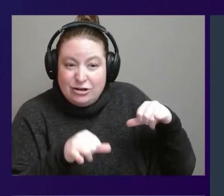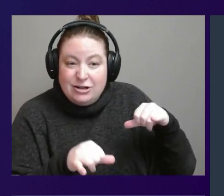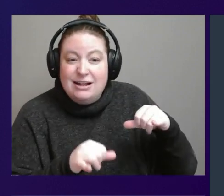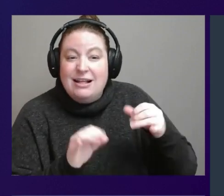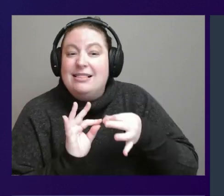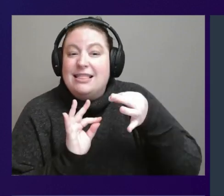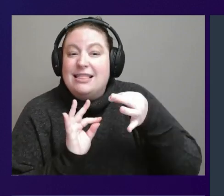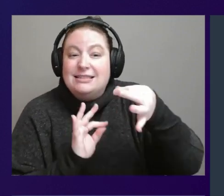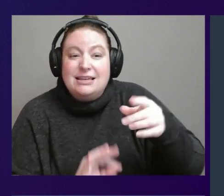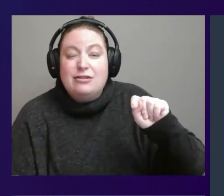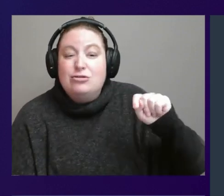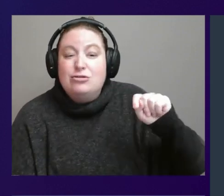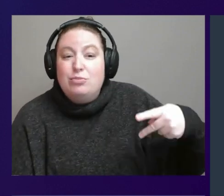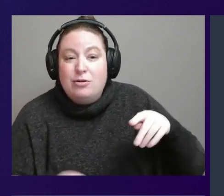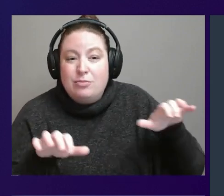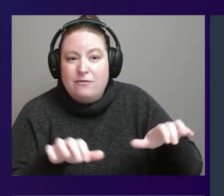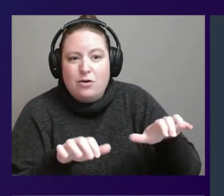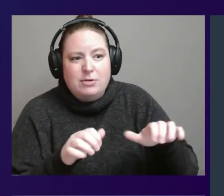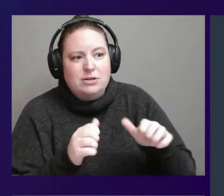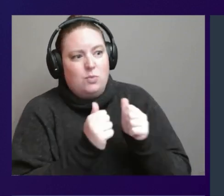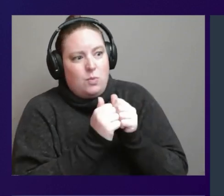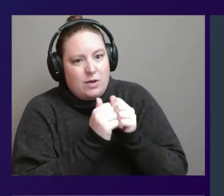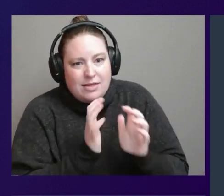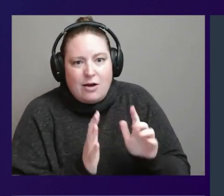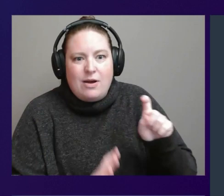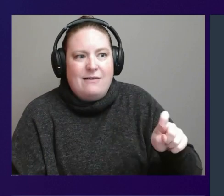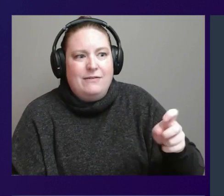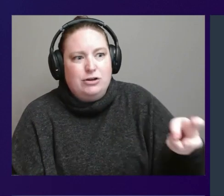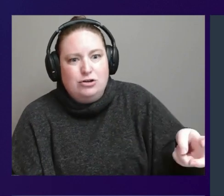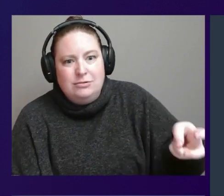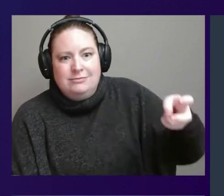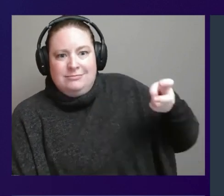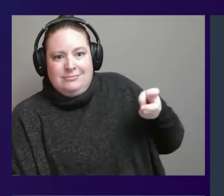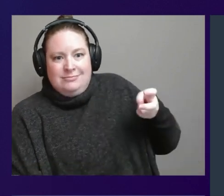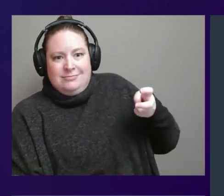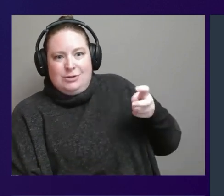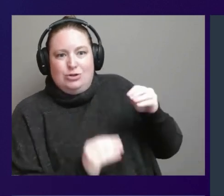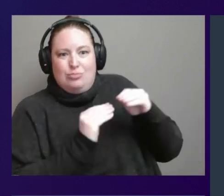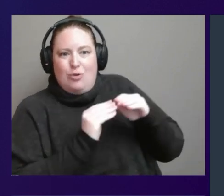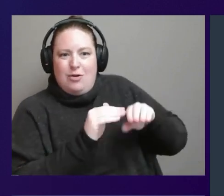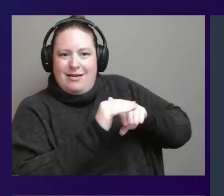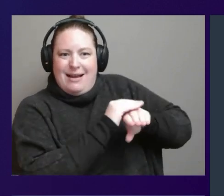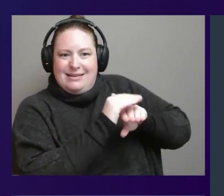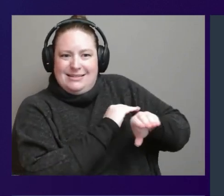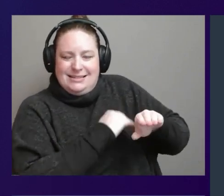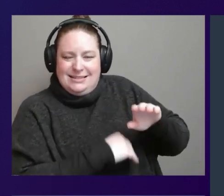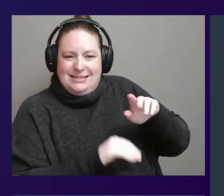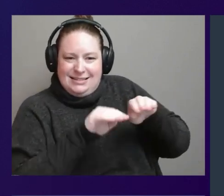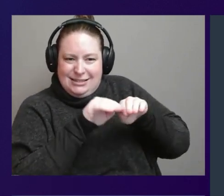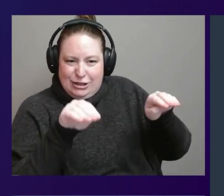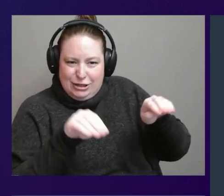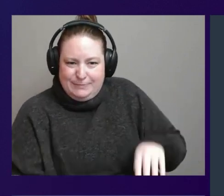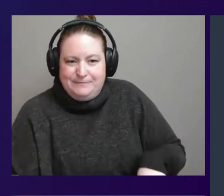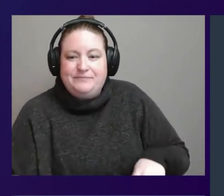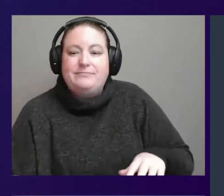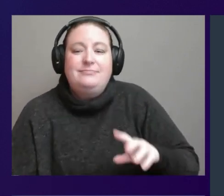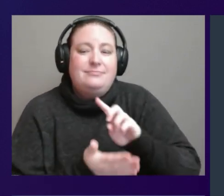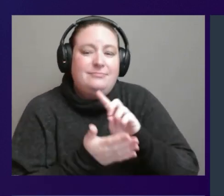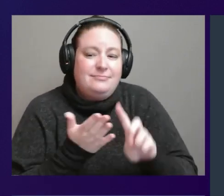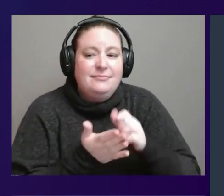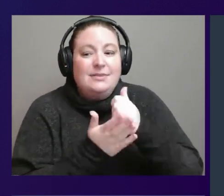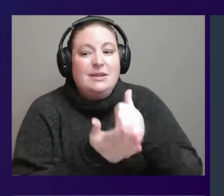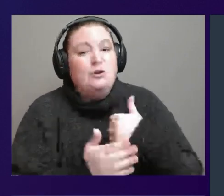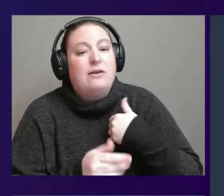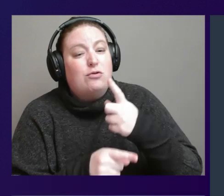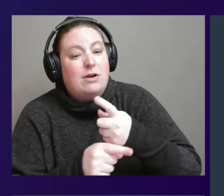having to manually promote that data back into that tier. EFS Intelligent Tiering is designed to help you achieve the right price and